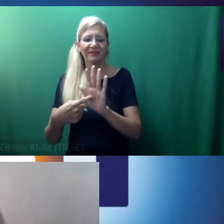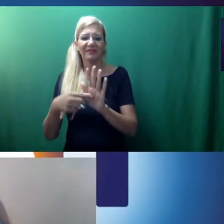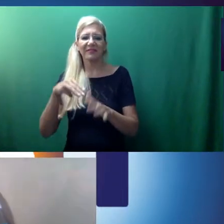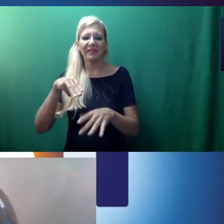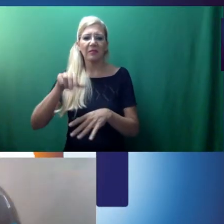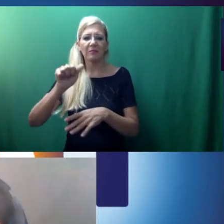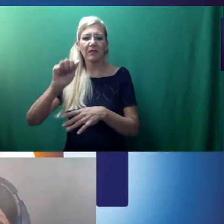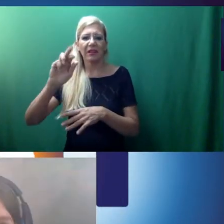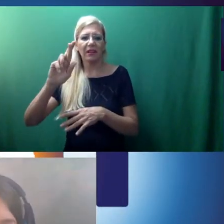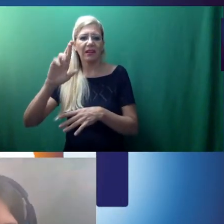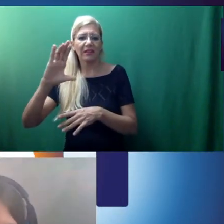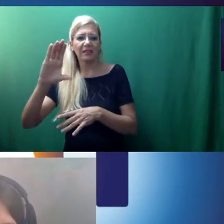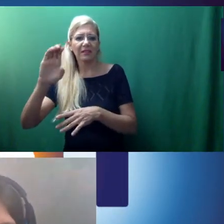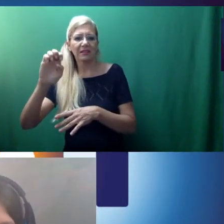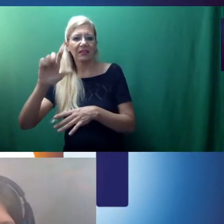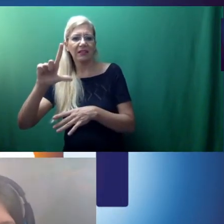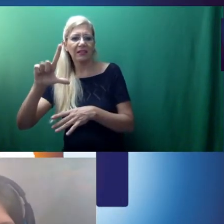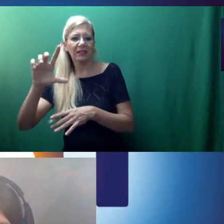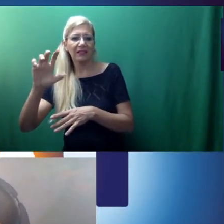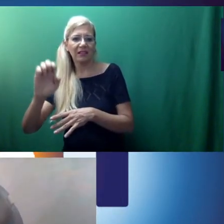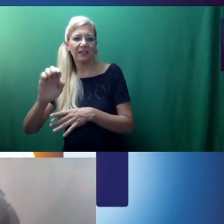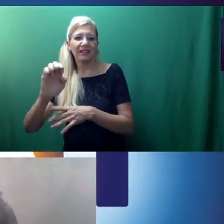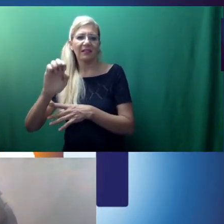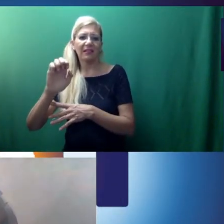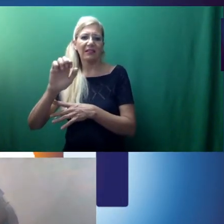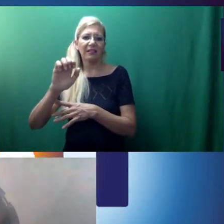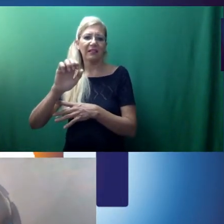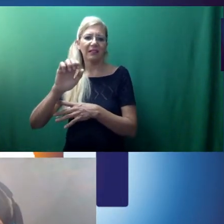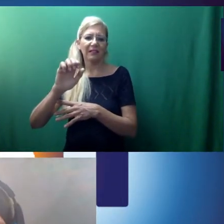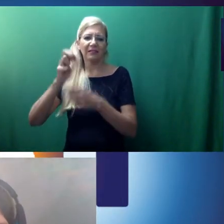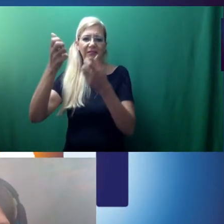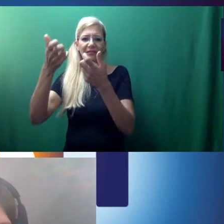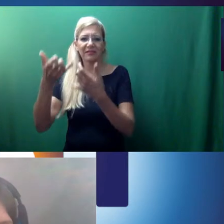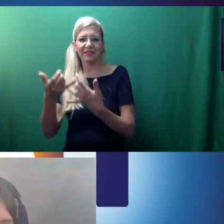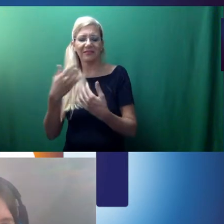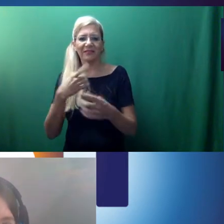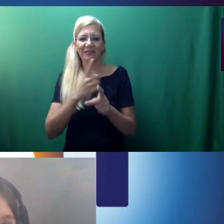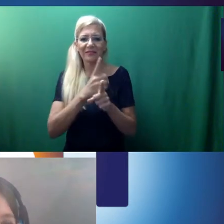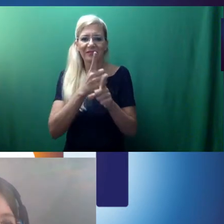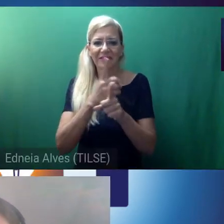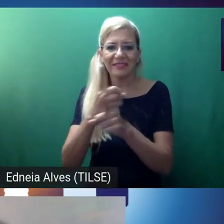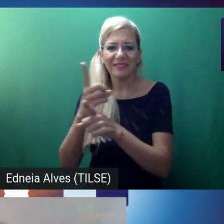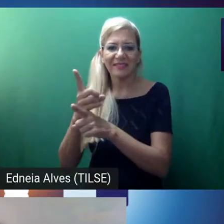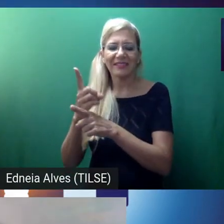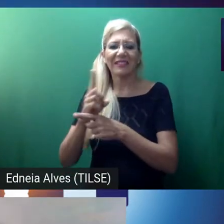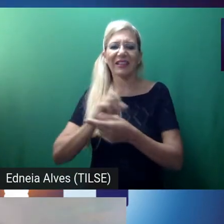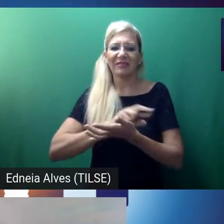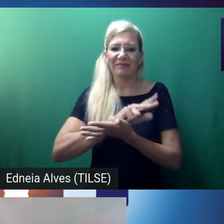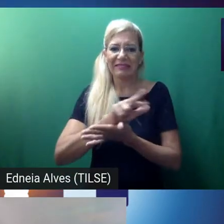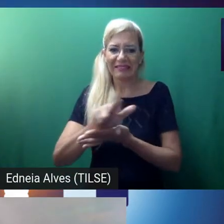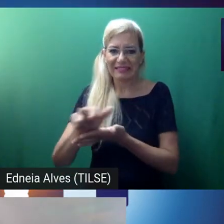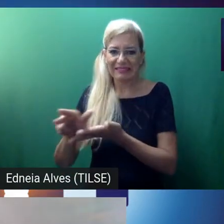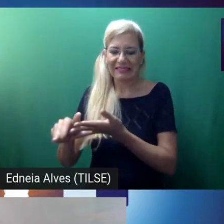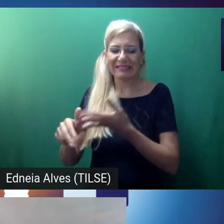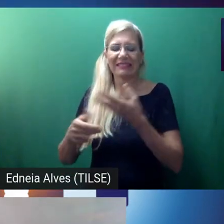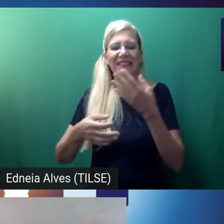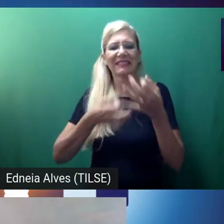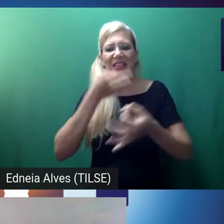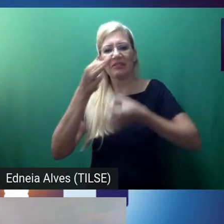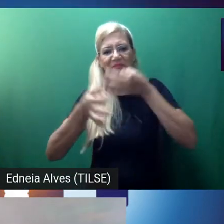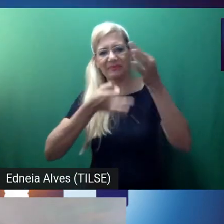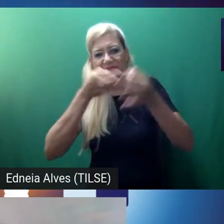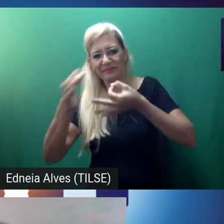Alves' comment on this. I'll get back to this when I find it, because there are so many comments. Okay. But you